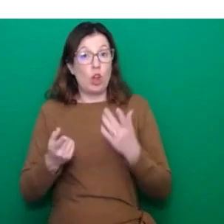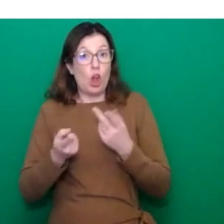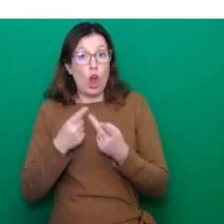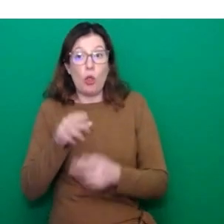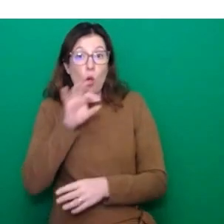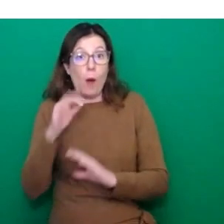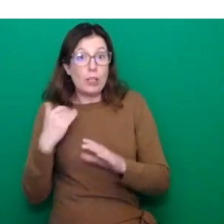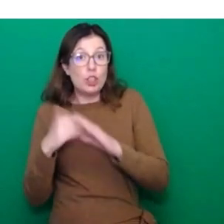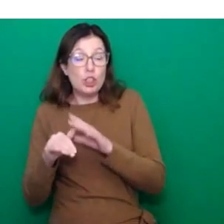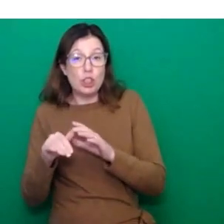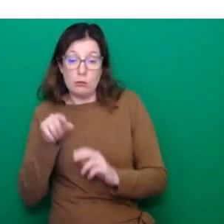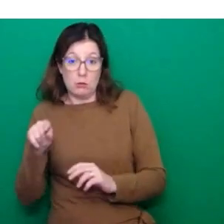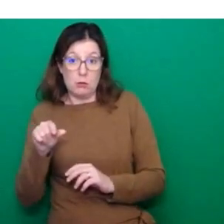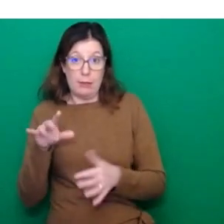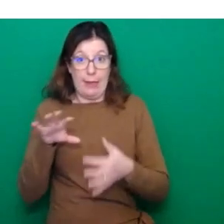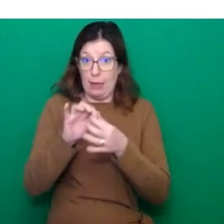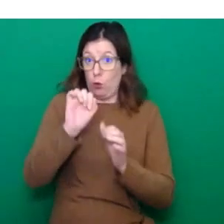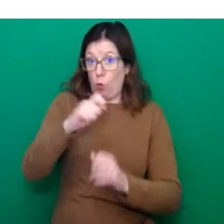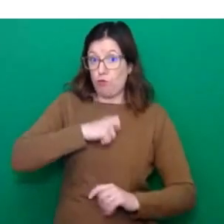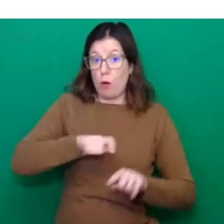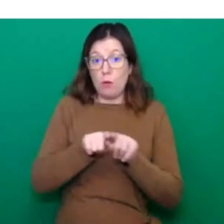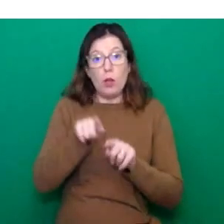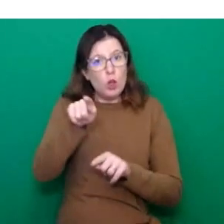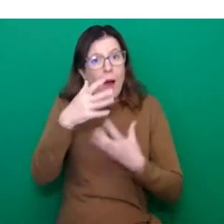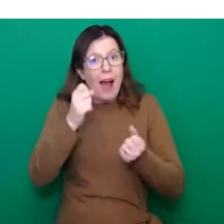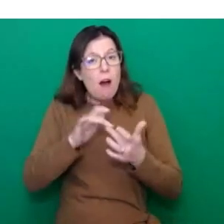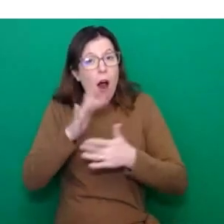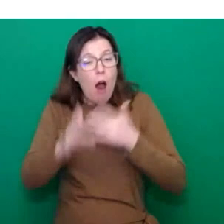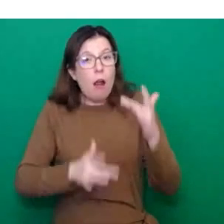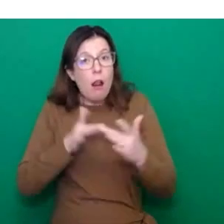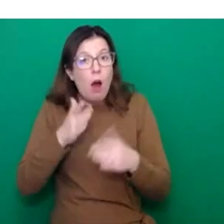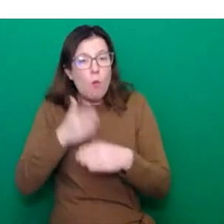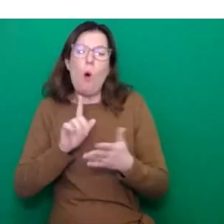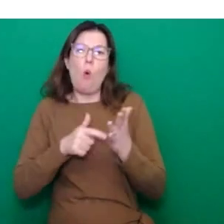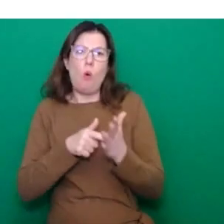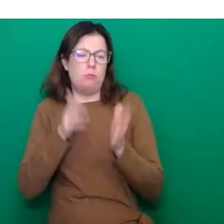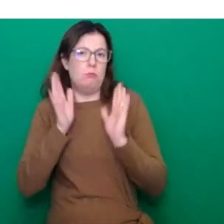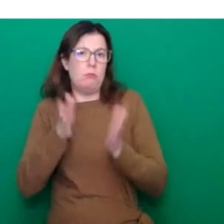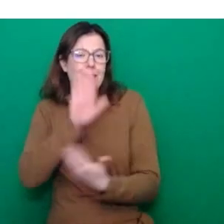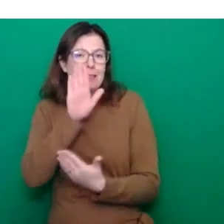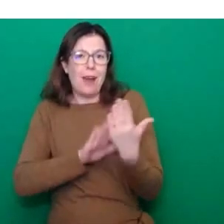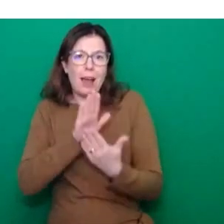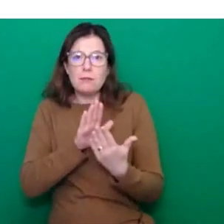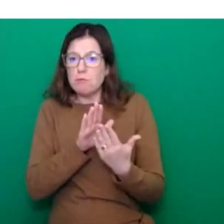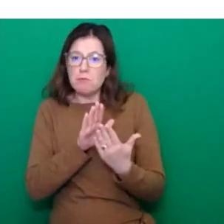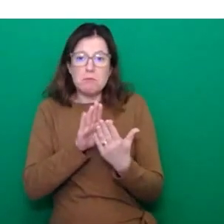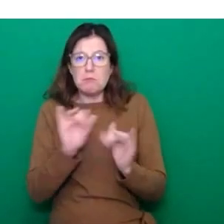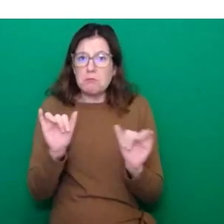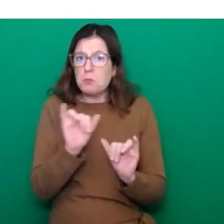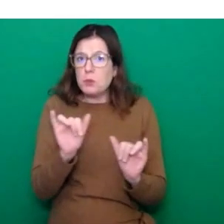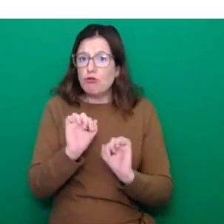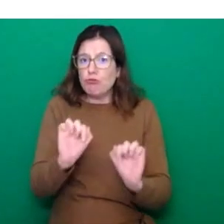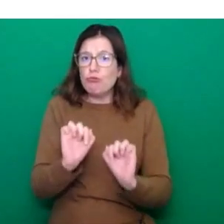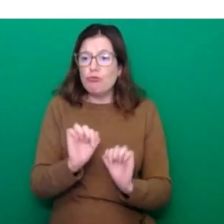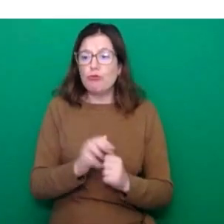is equally relevant here, is do you do any online work? Is this all face-to-face work, or are you using online platforms to work with any